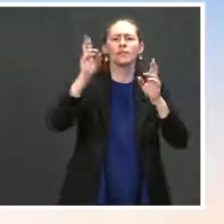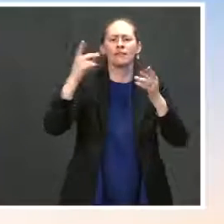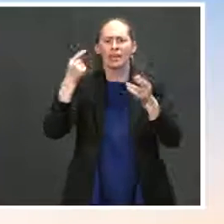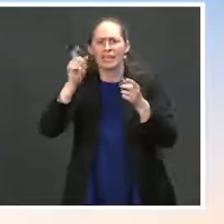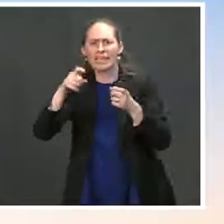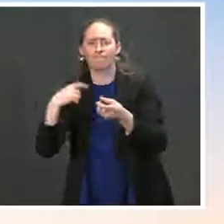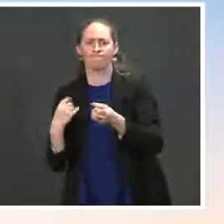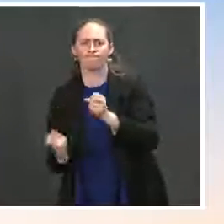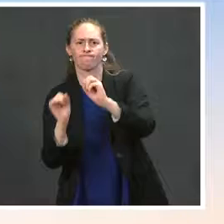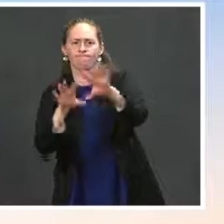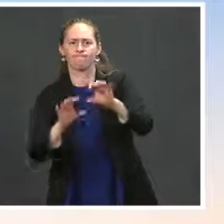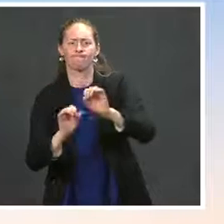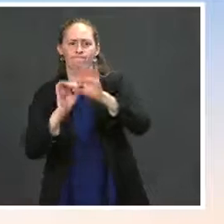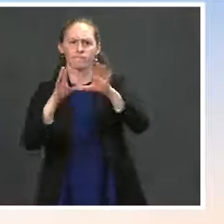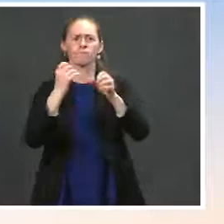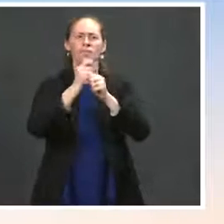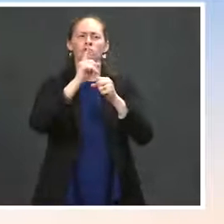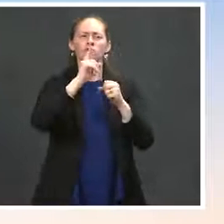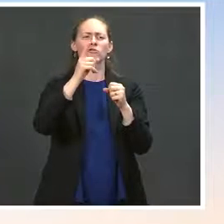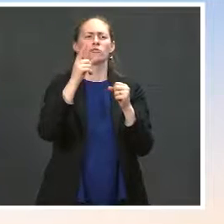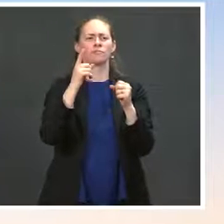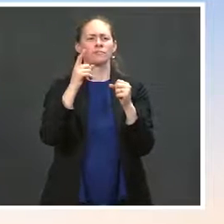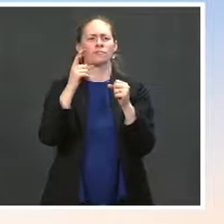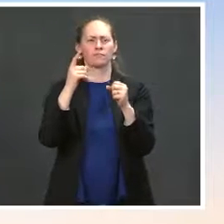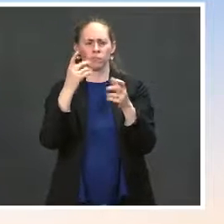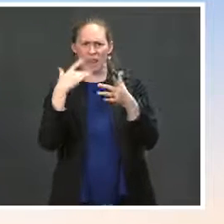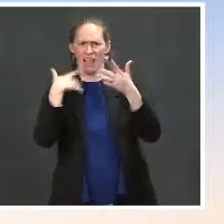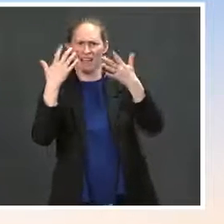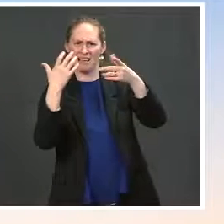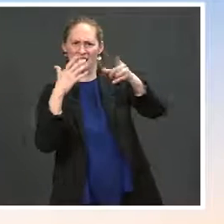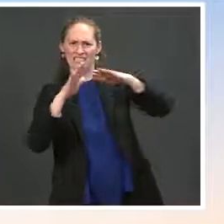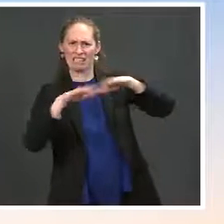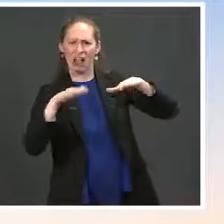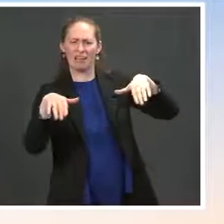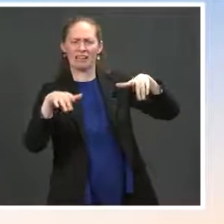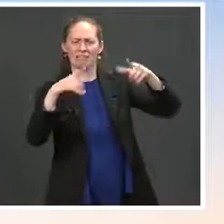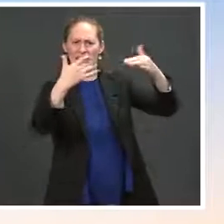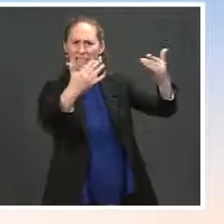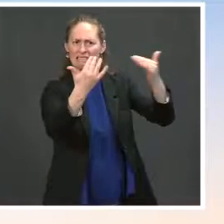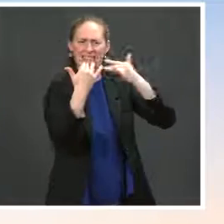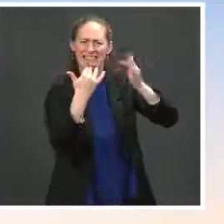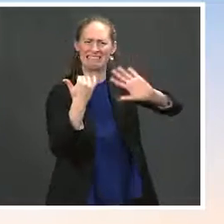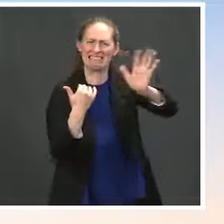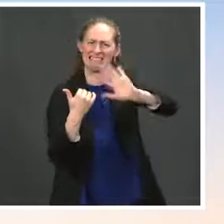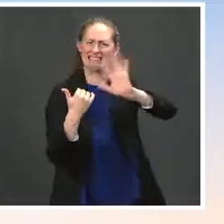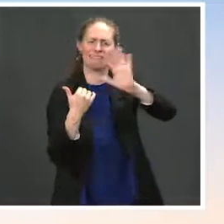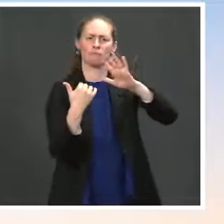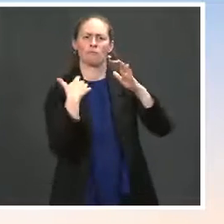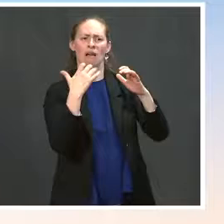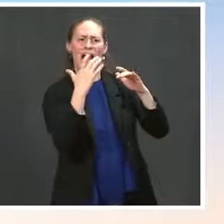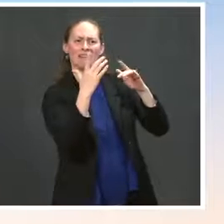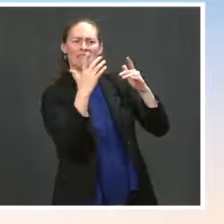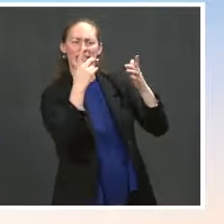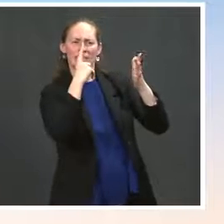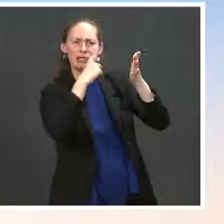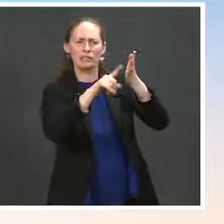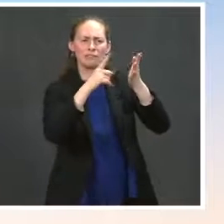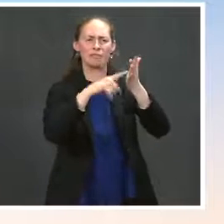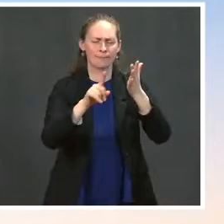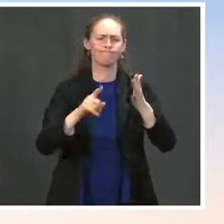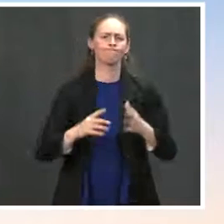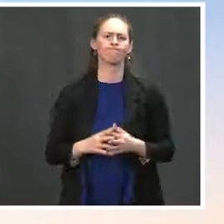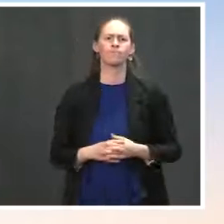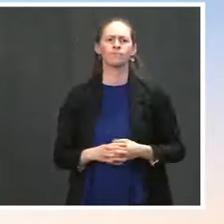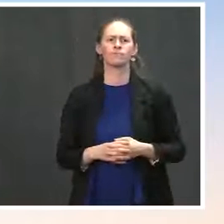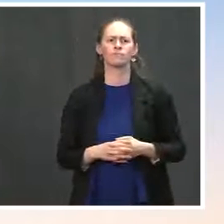the influx or movement of migrants to our own border, but I'd have to check on what the specifics of that actually are. And the last